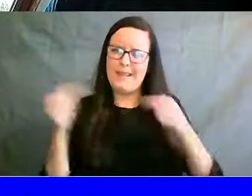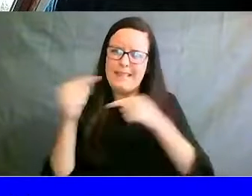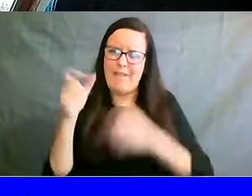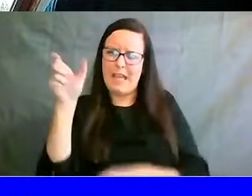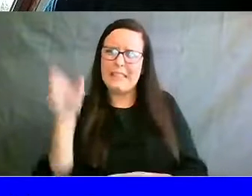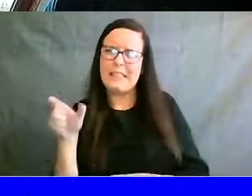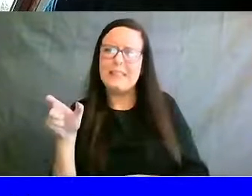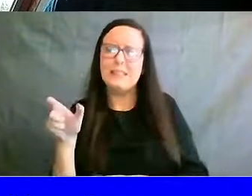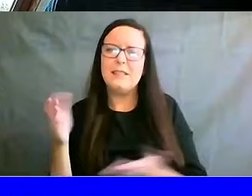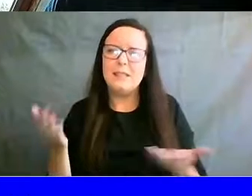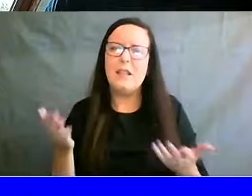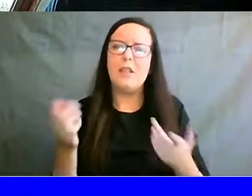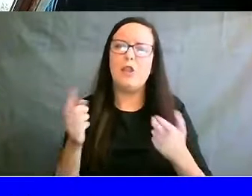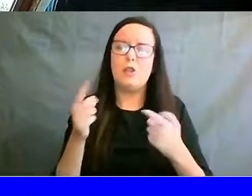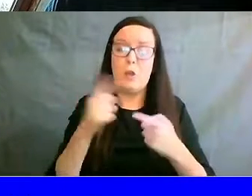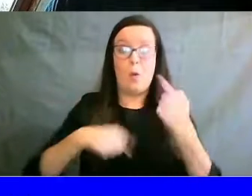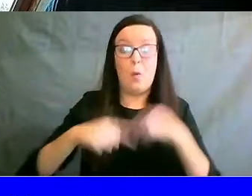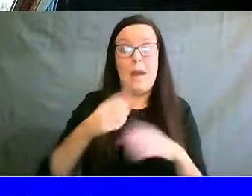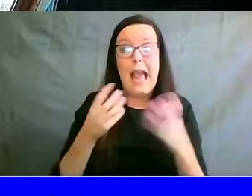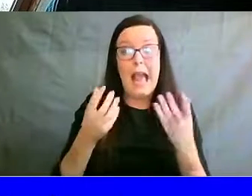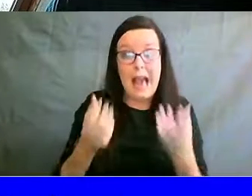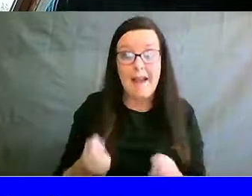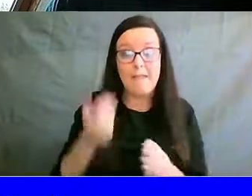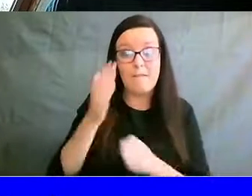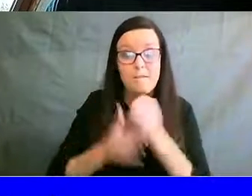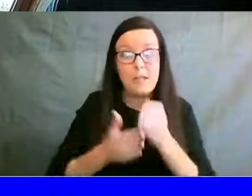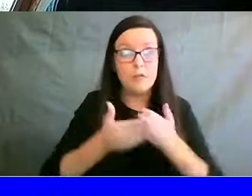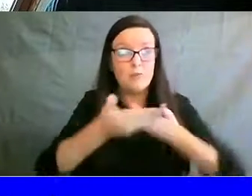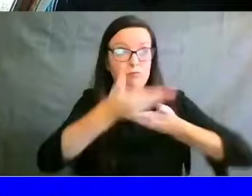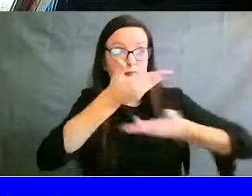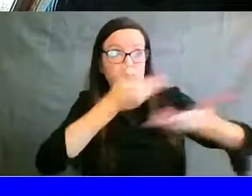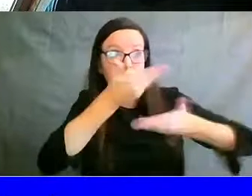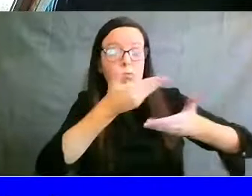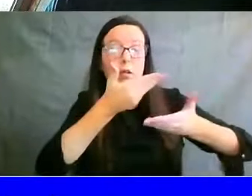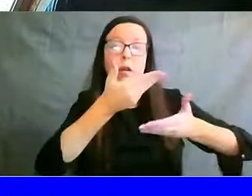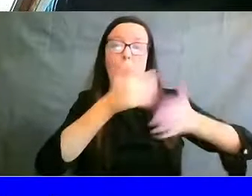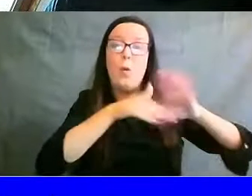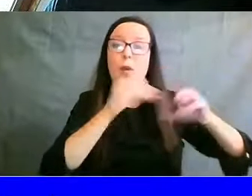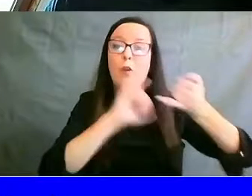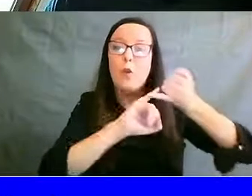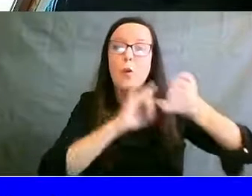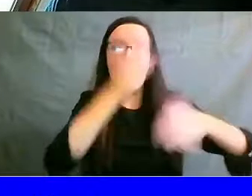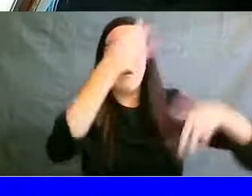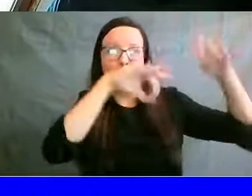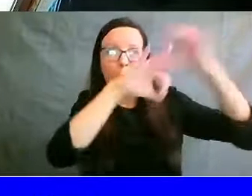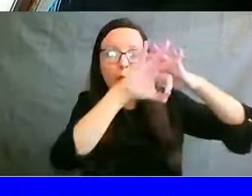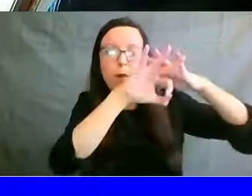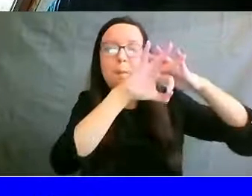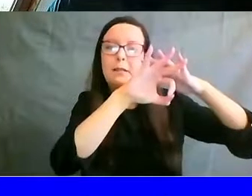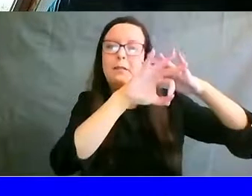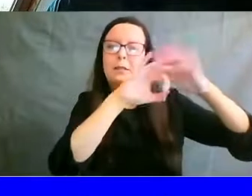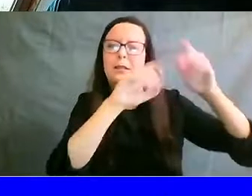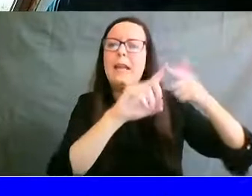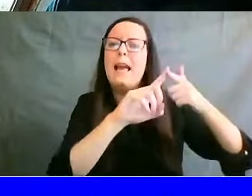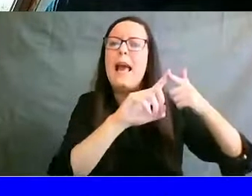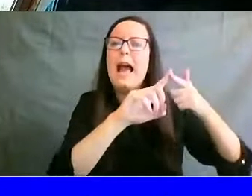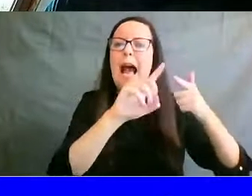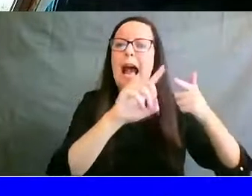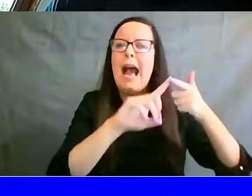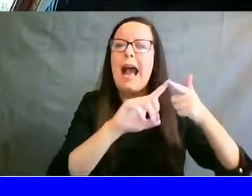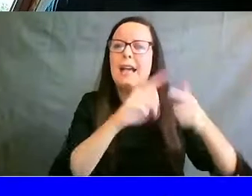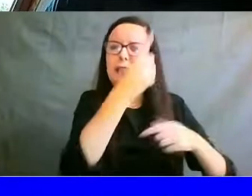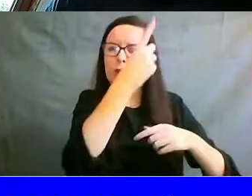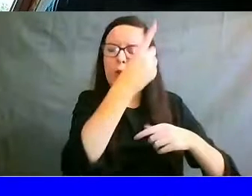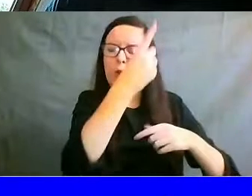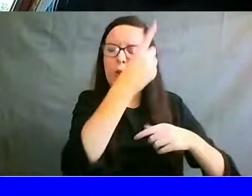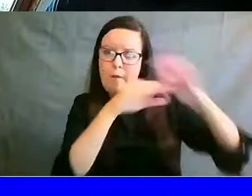very constructive conversations with government. The Secretary of State has a disabled son, and that may have given